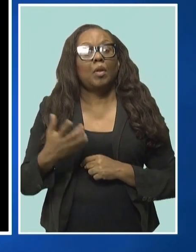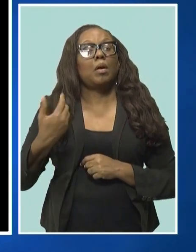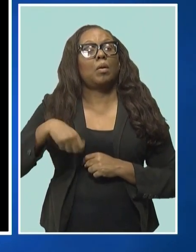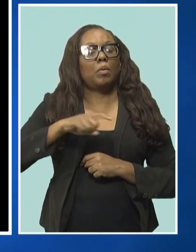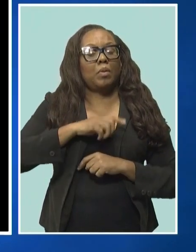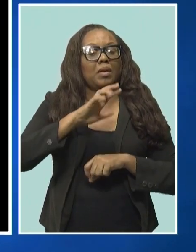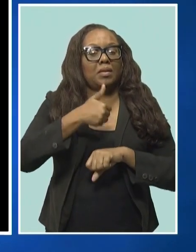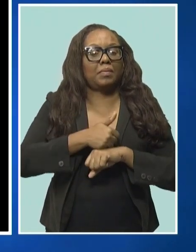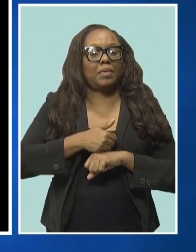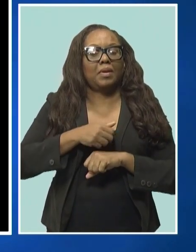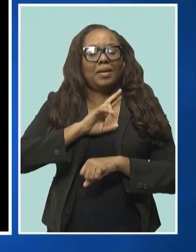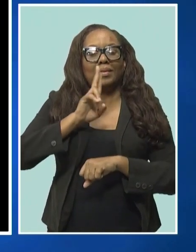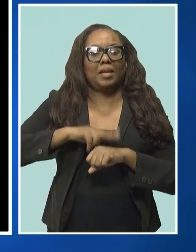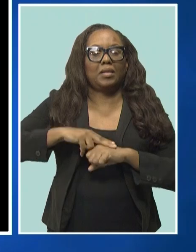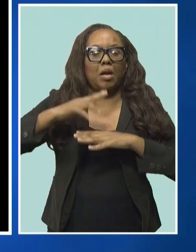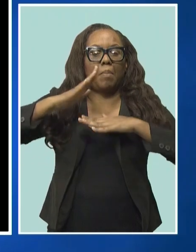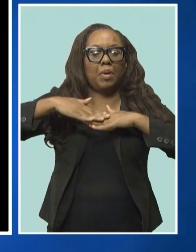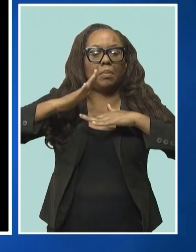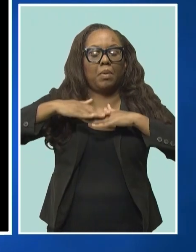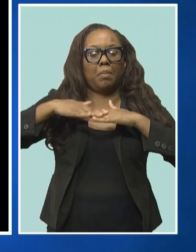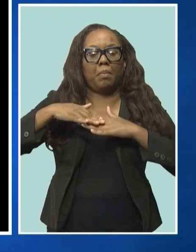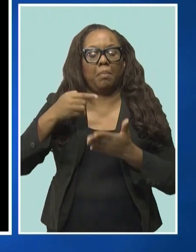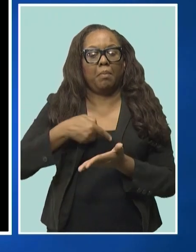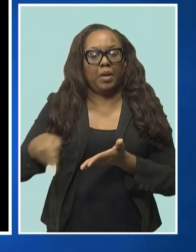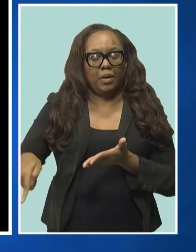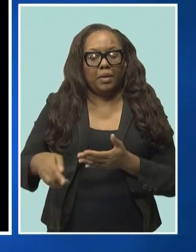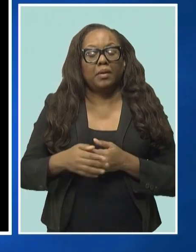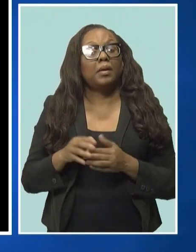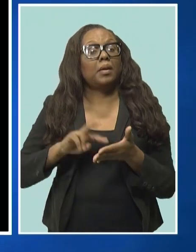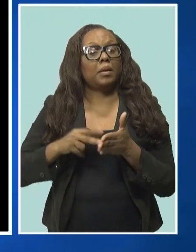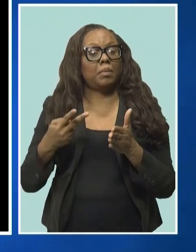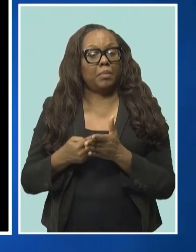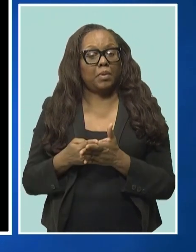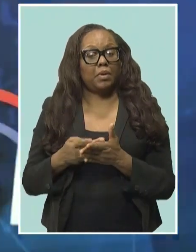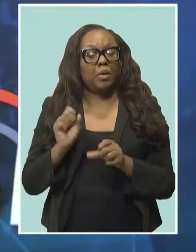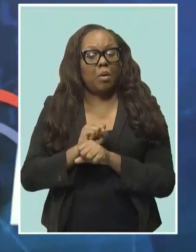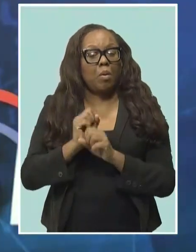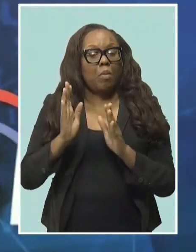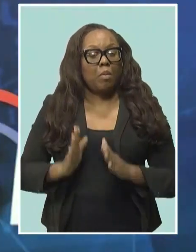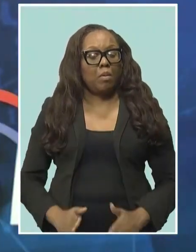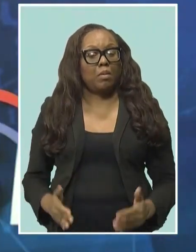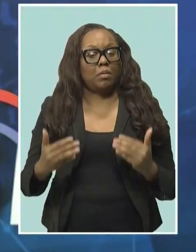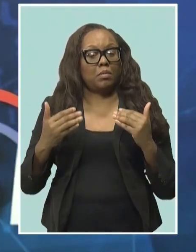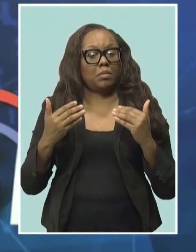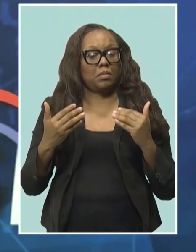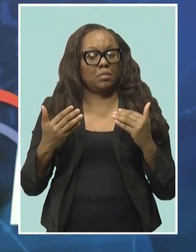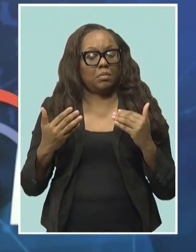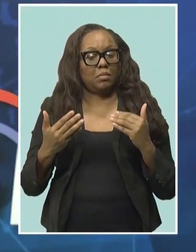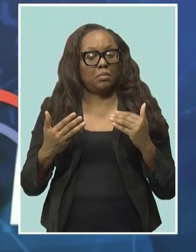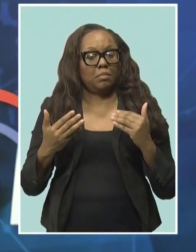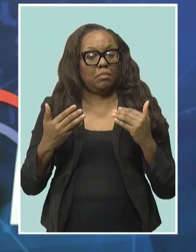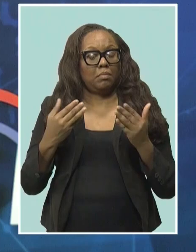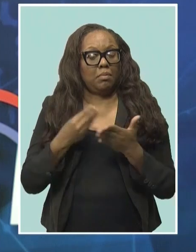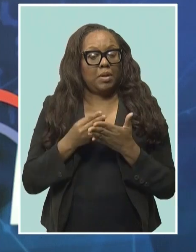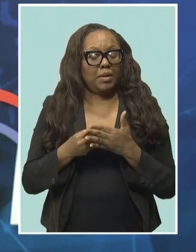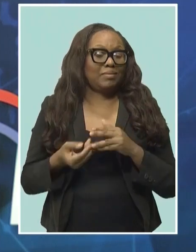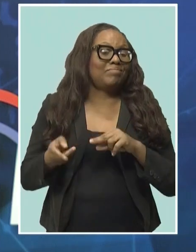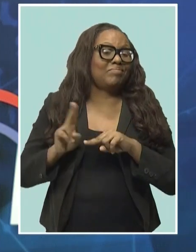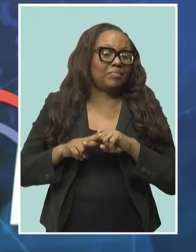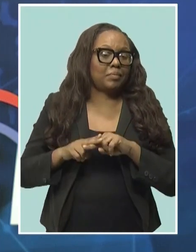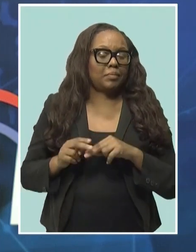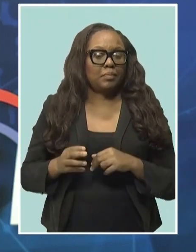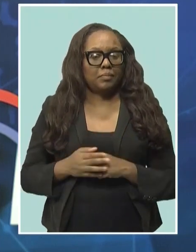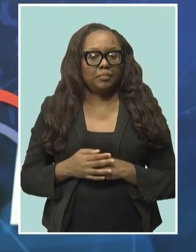wage. This saw an increase in the earnings of many workers. Mr. Jordan says the country supports the